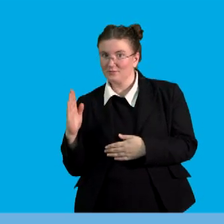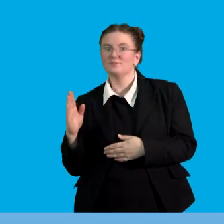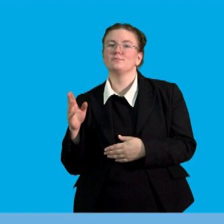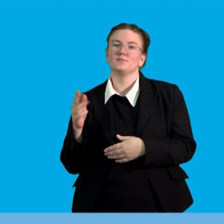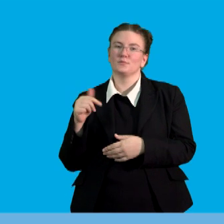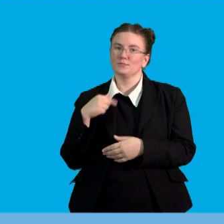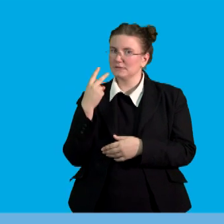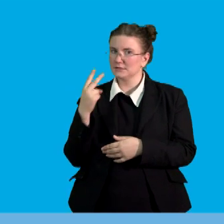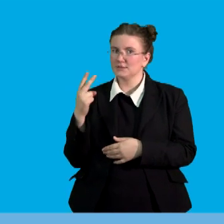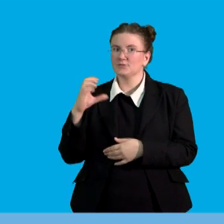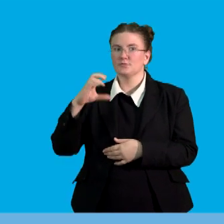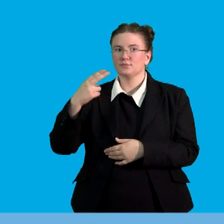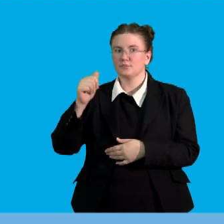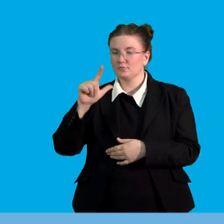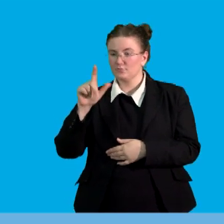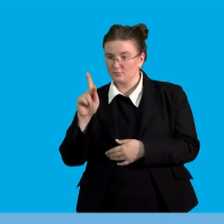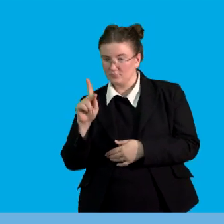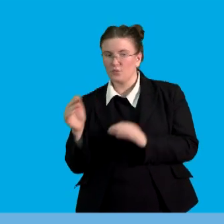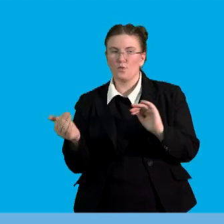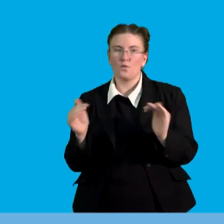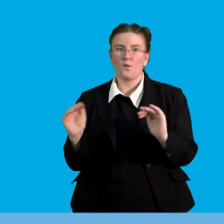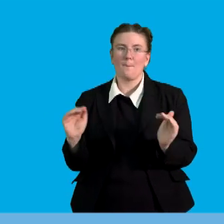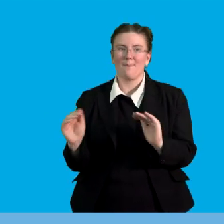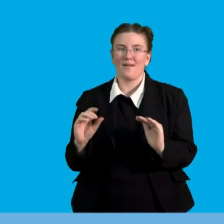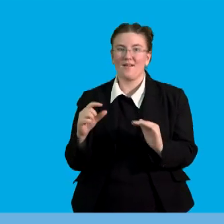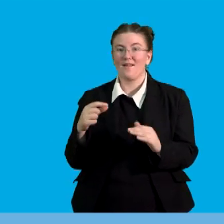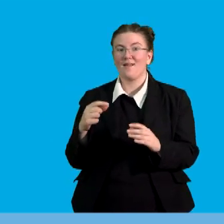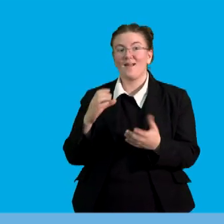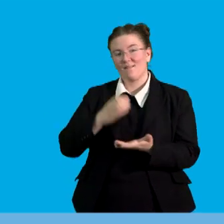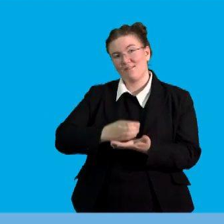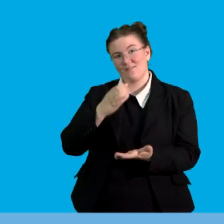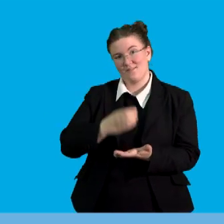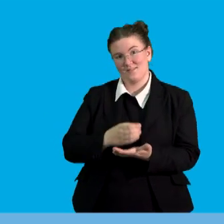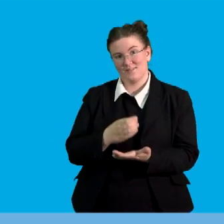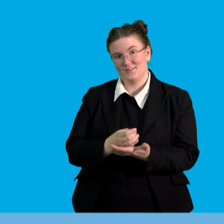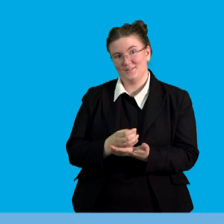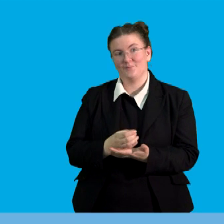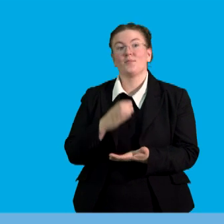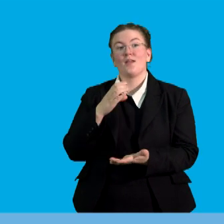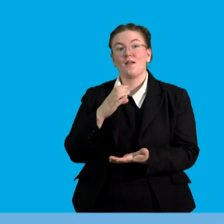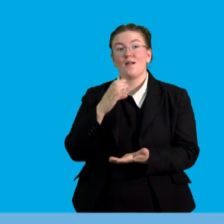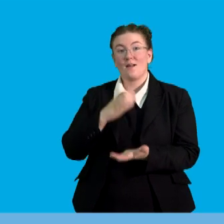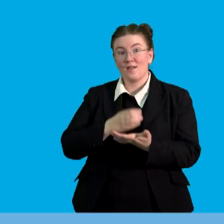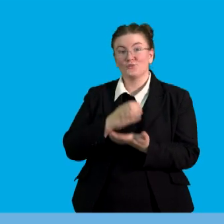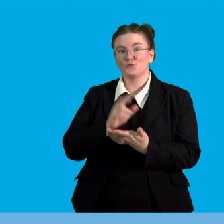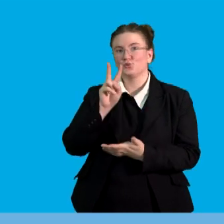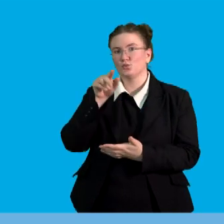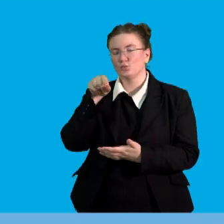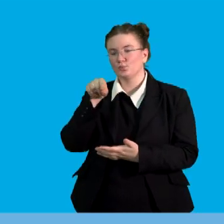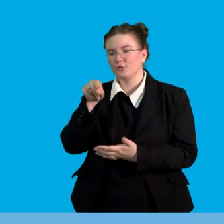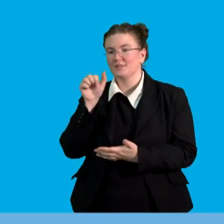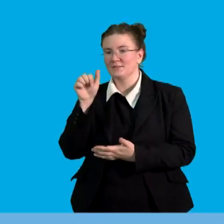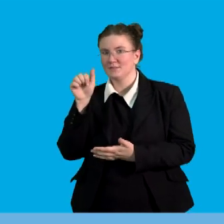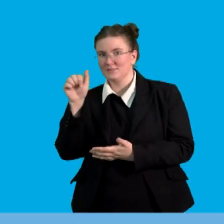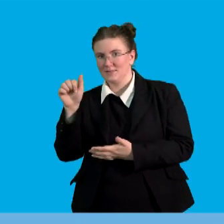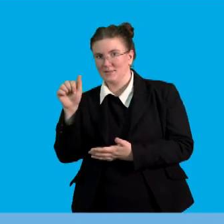the chalk and the glass. We're seeing that the density of a glass is 2.6 grams per milliliters, and then the